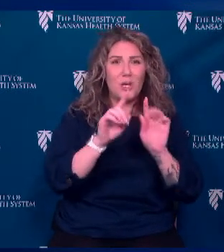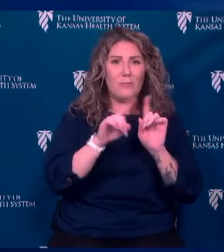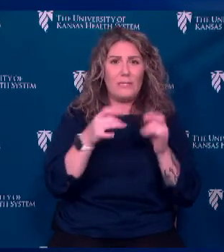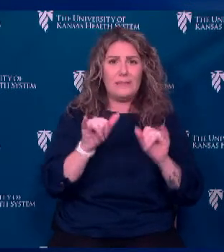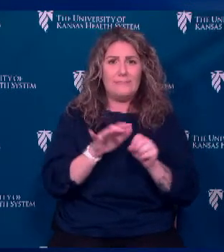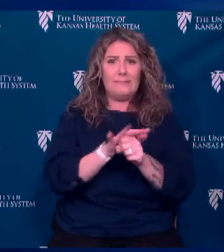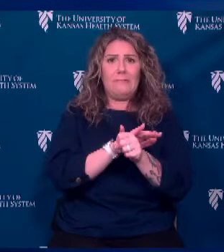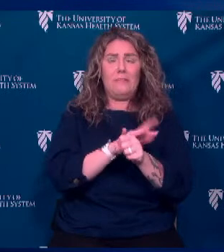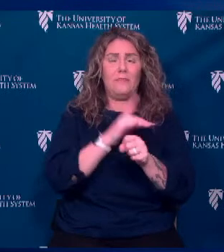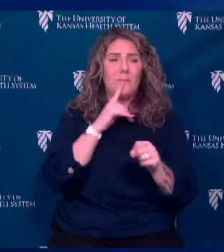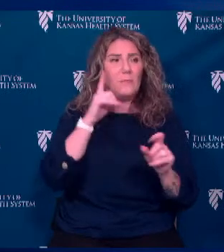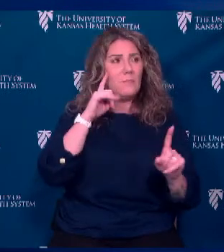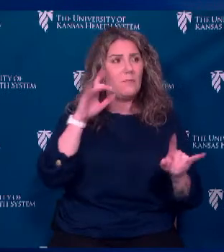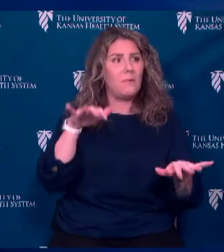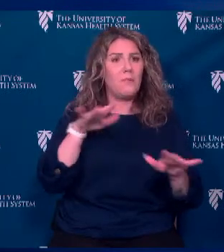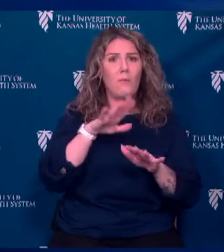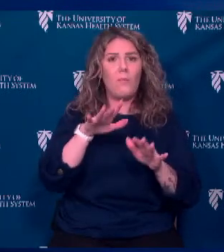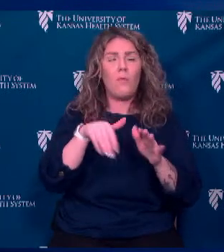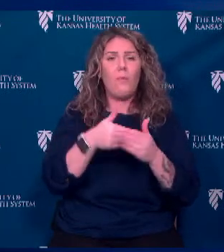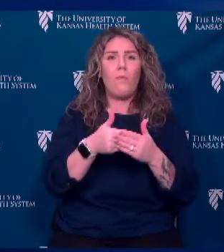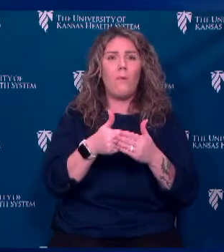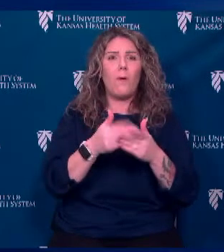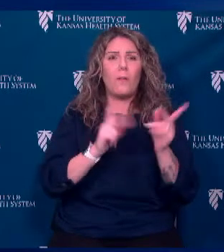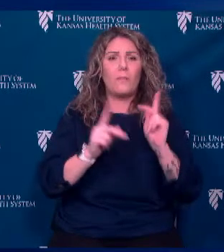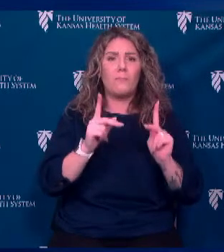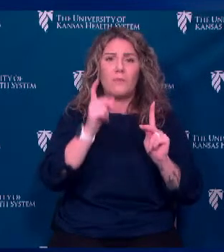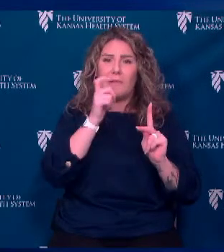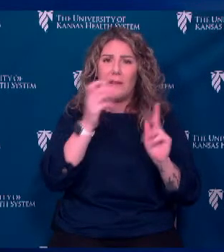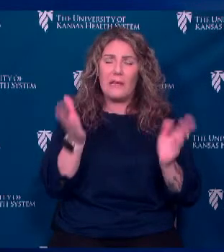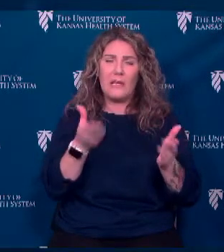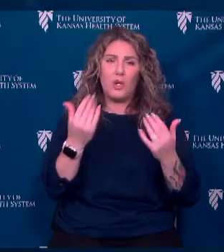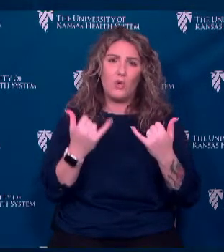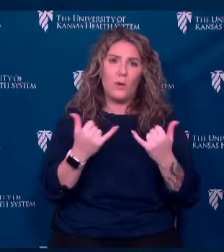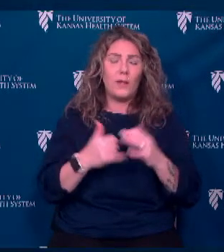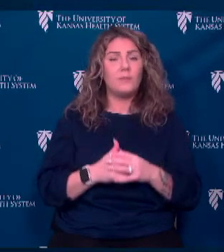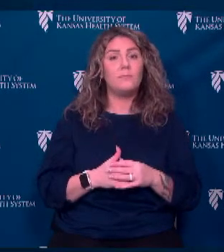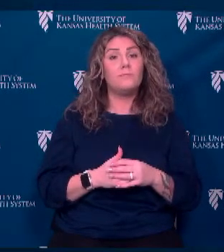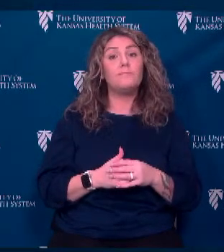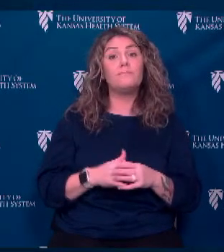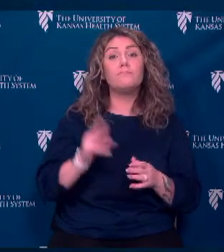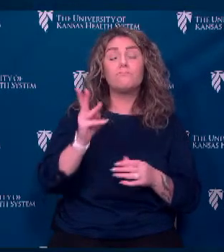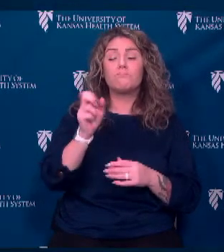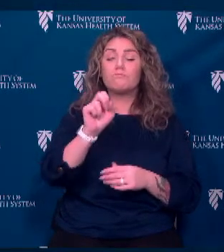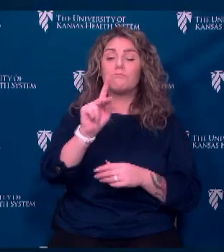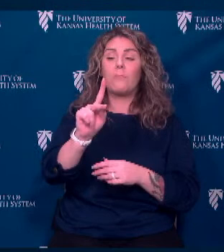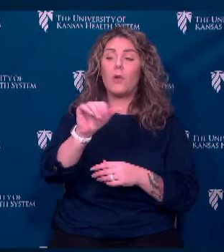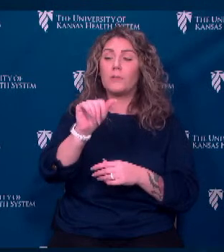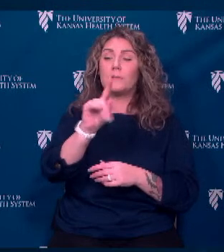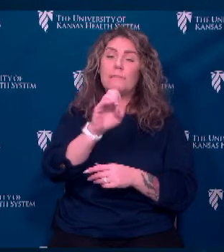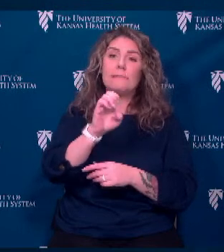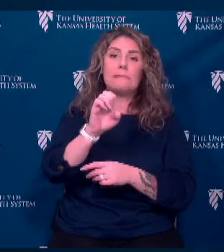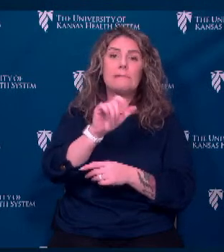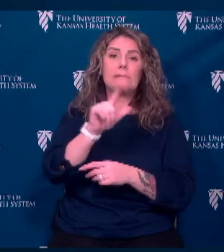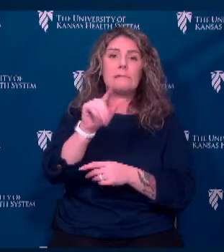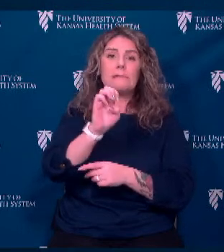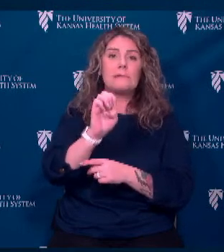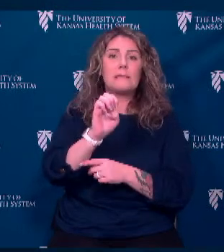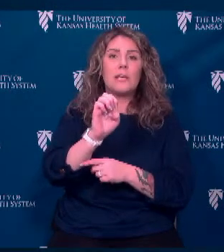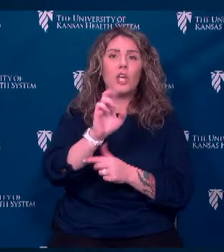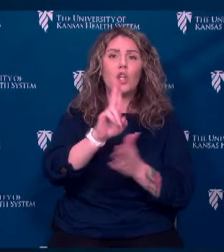strikes me as what happened to all those folks who aren't here right now. Dr. Mark Steele is the Executive Chief Clinical Officer at University